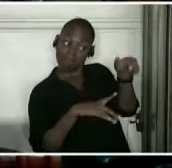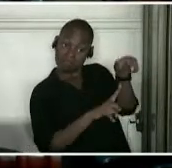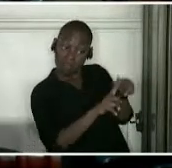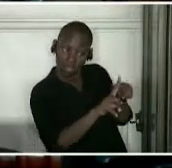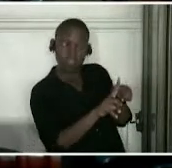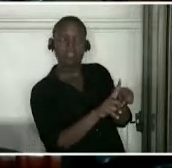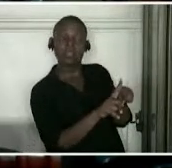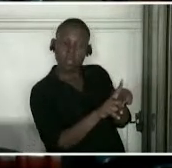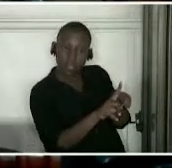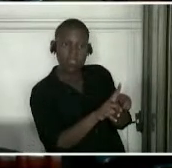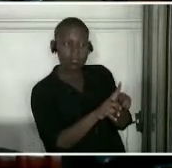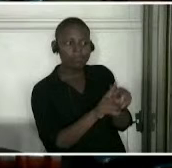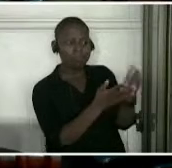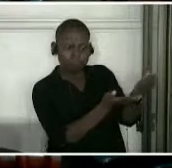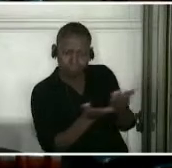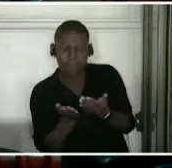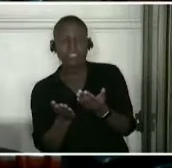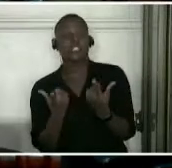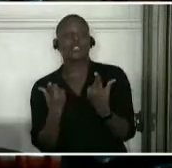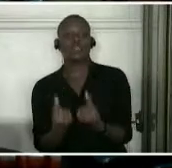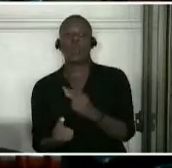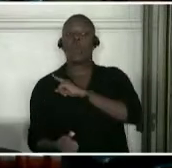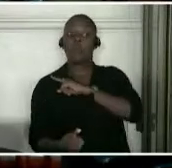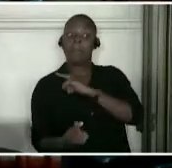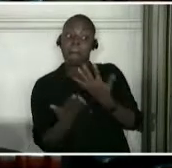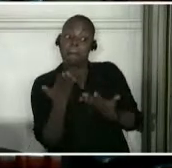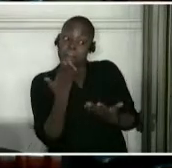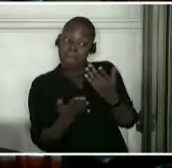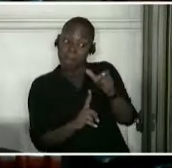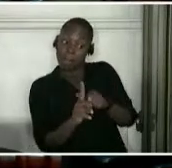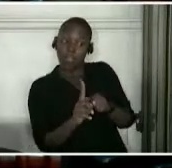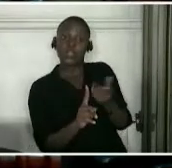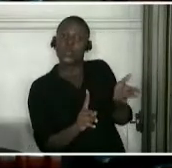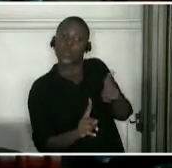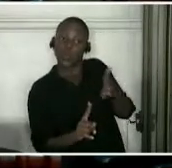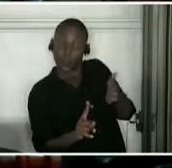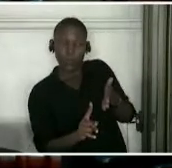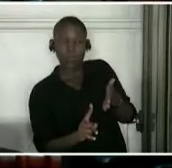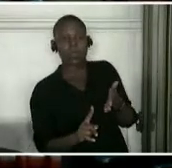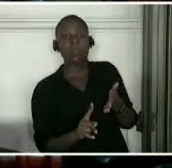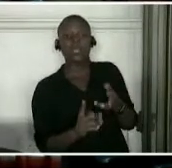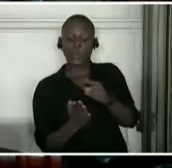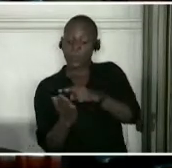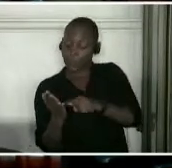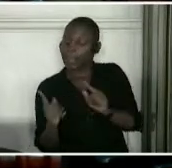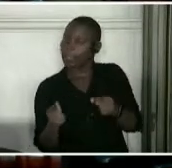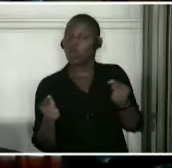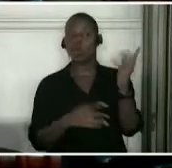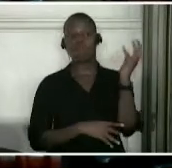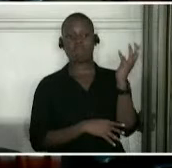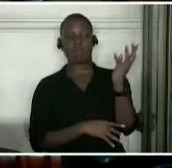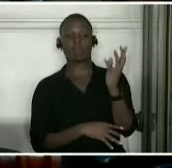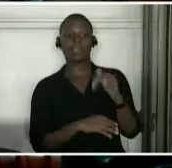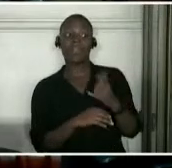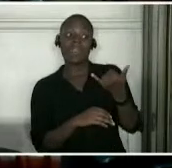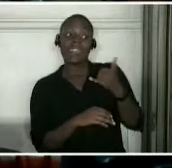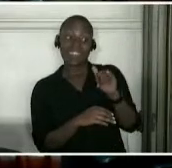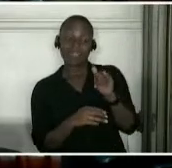who is unable to deliver his or her own speech. If all interventions